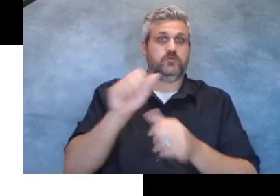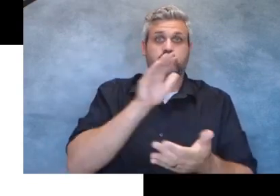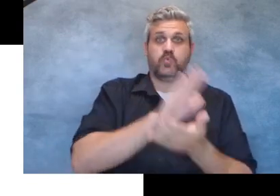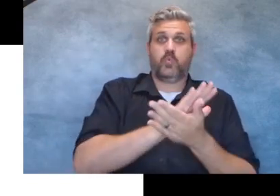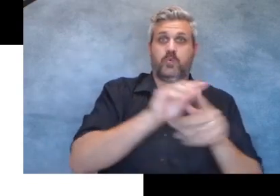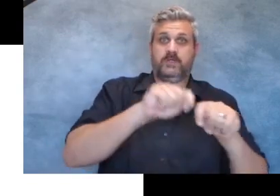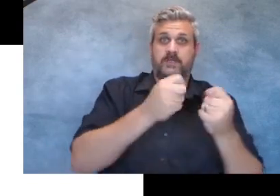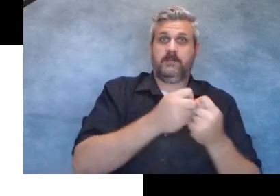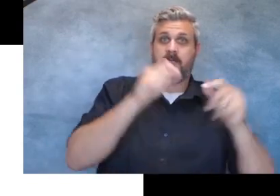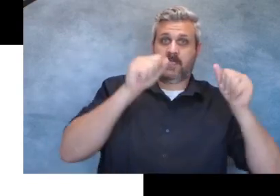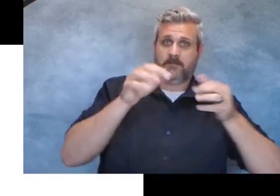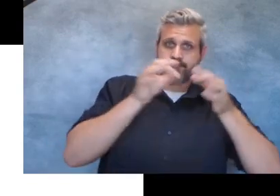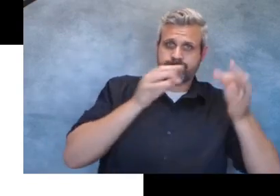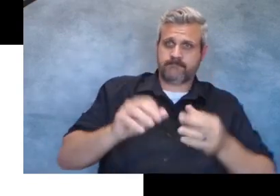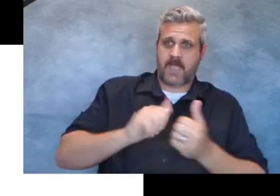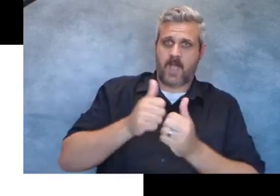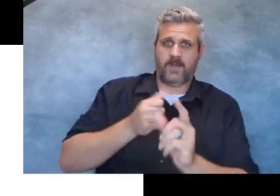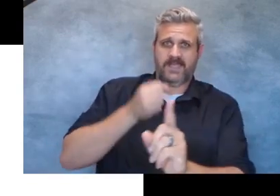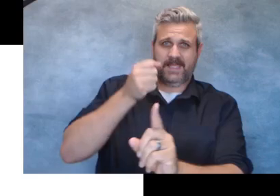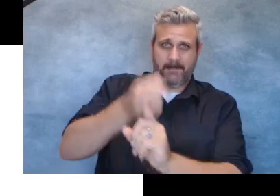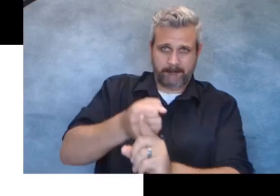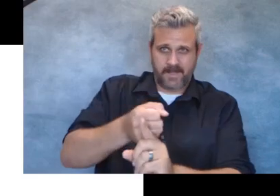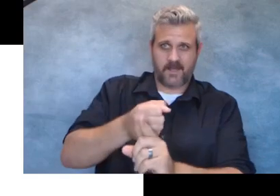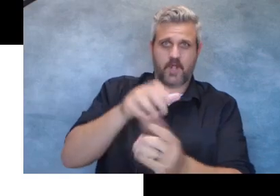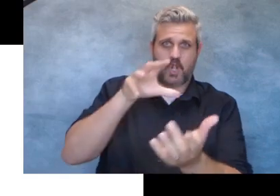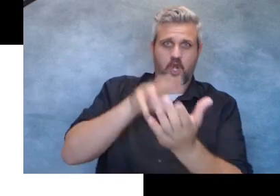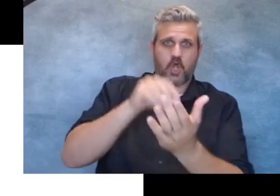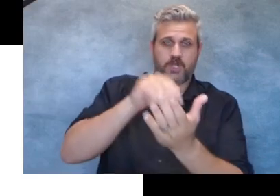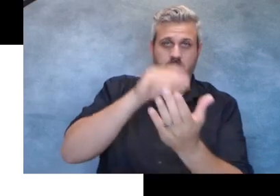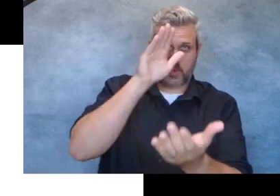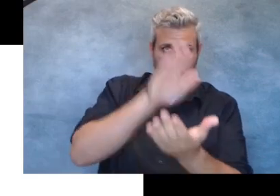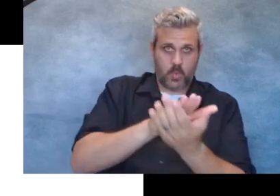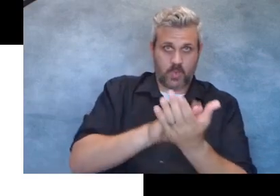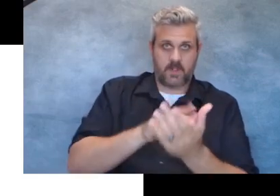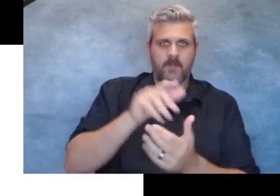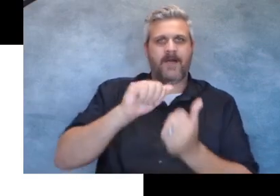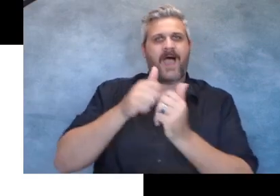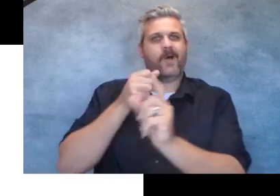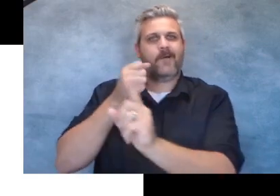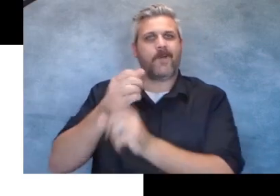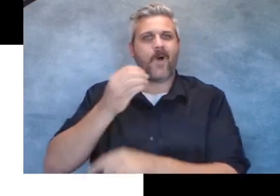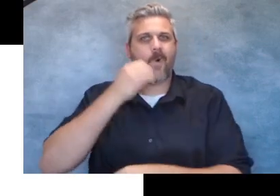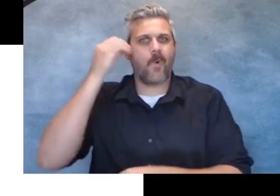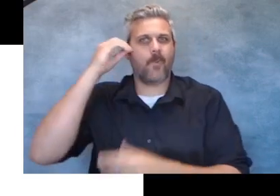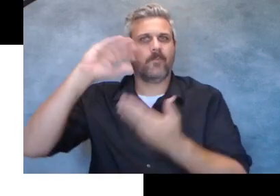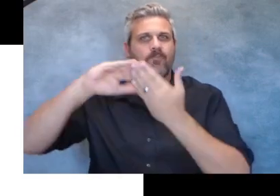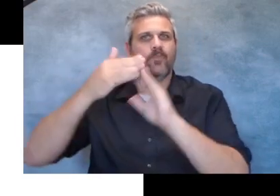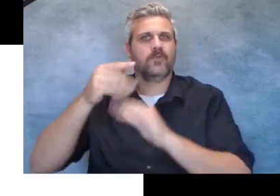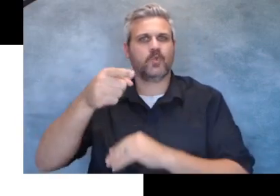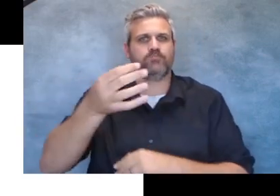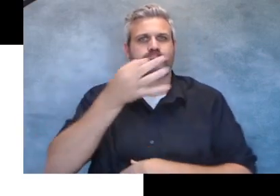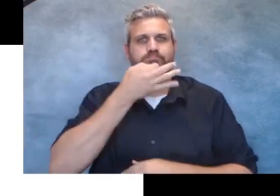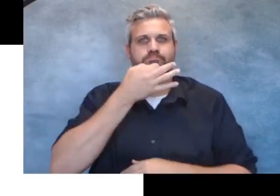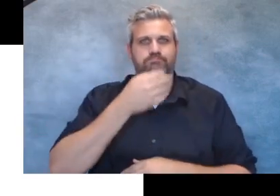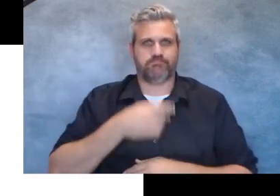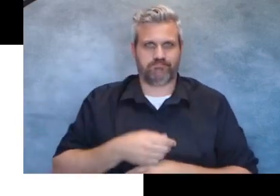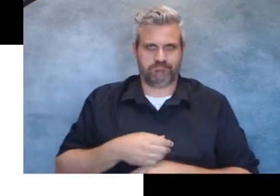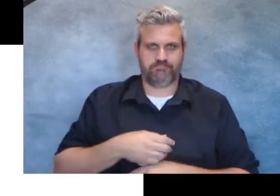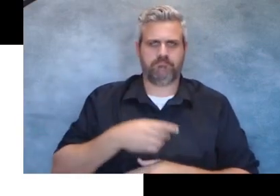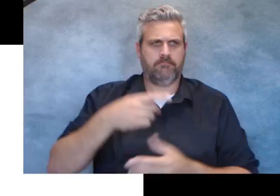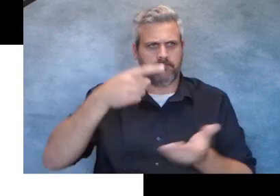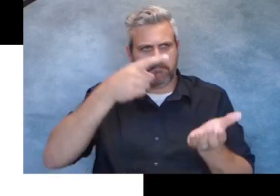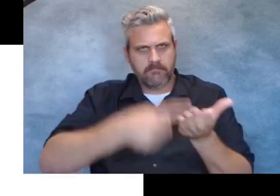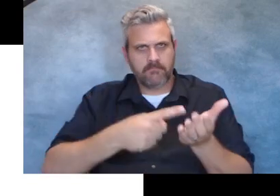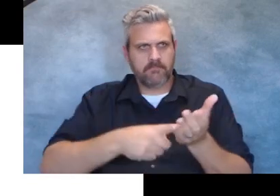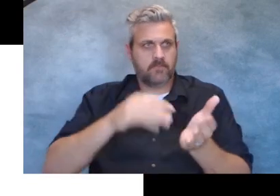your students' learning at school, again, you are the expert on how it impacts them at home and in the community. When discussing